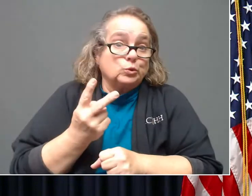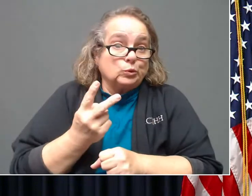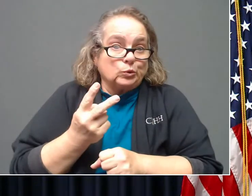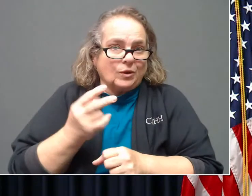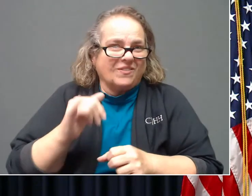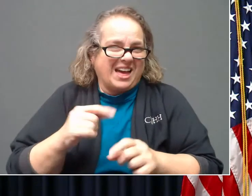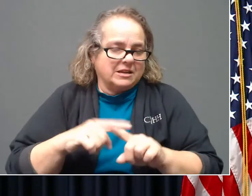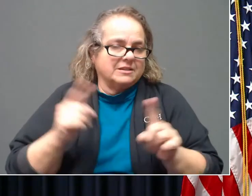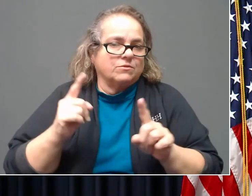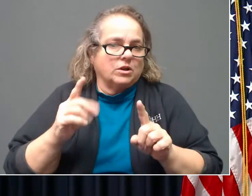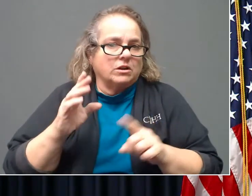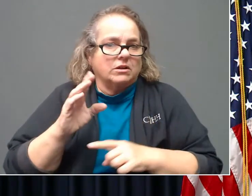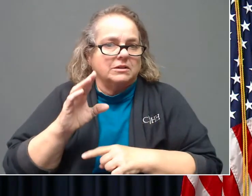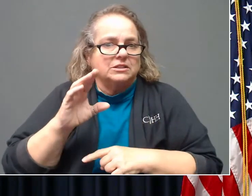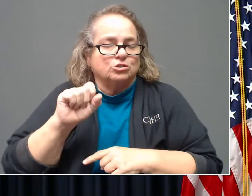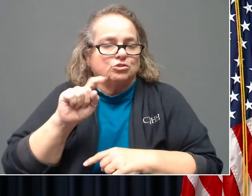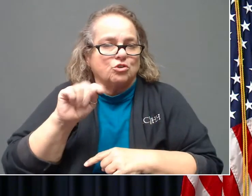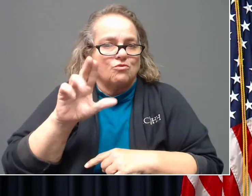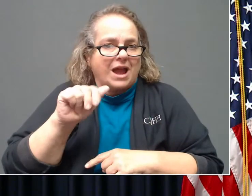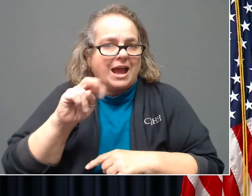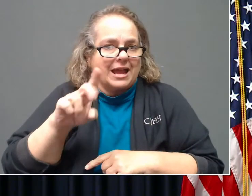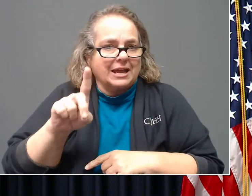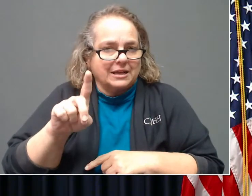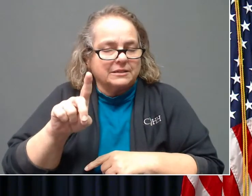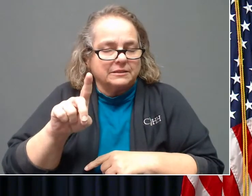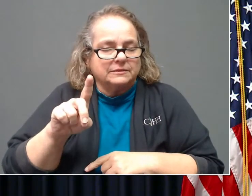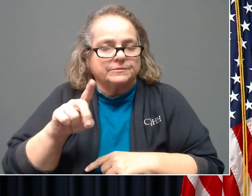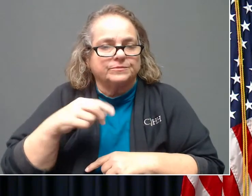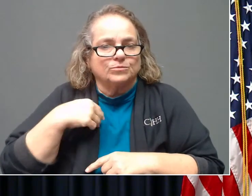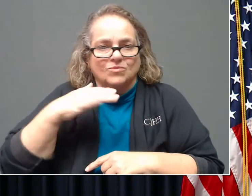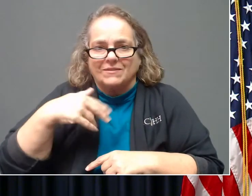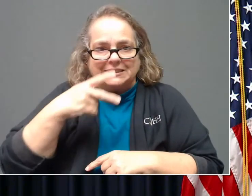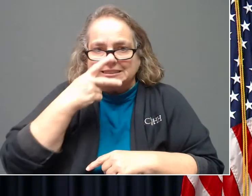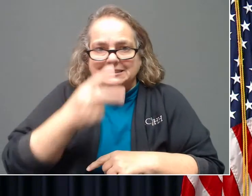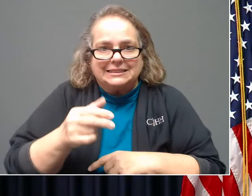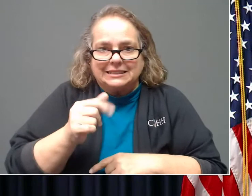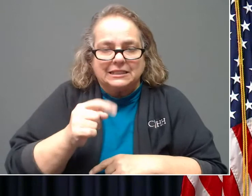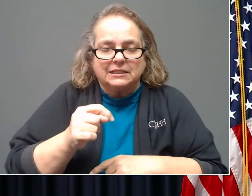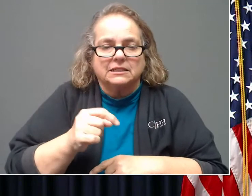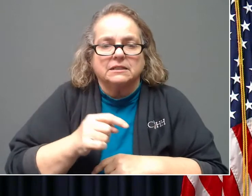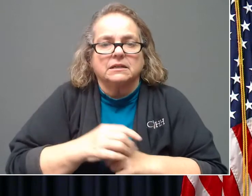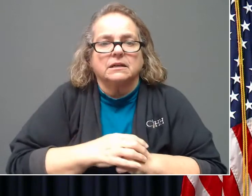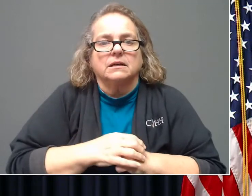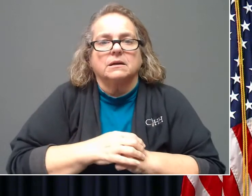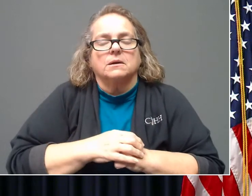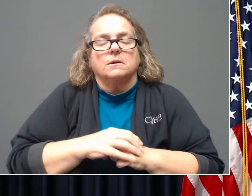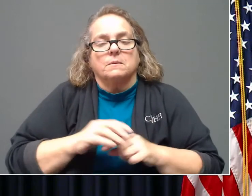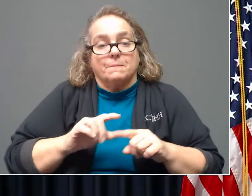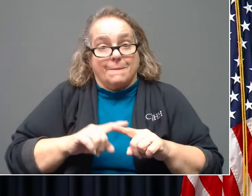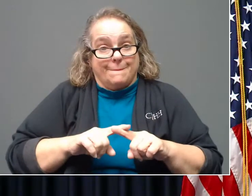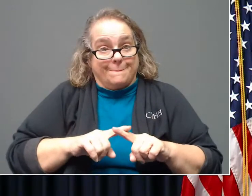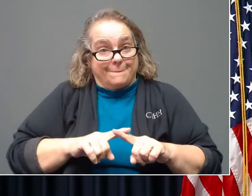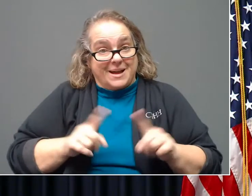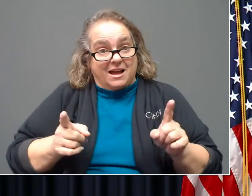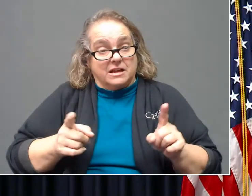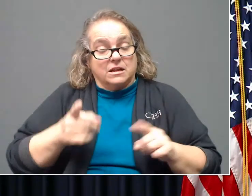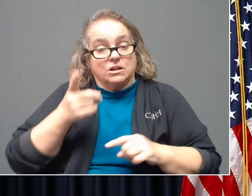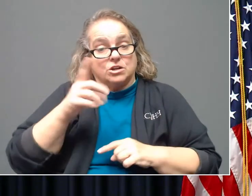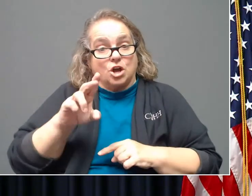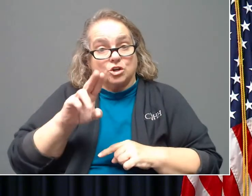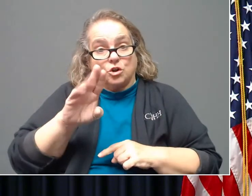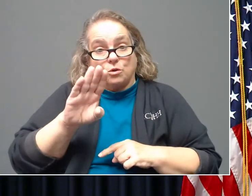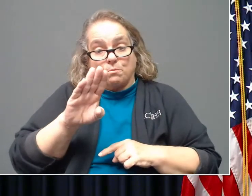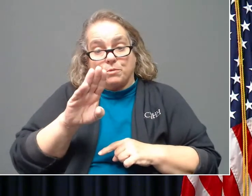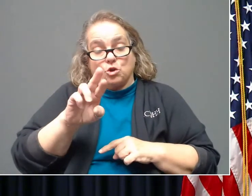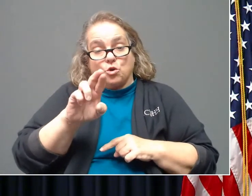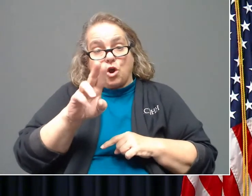sequencing of the virus where it's found. But certainly Dr. Birx and others